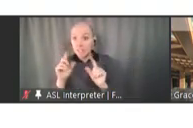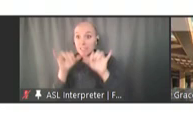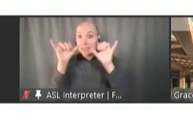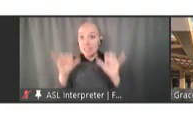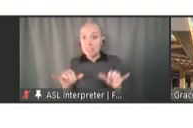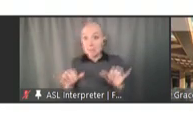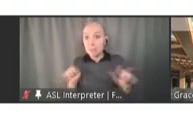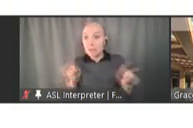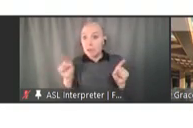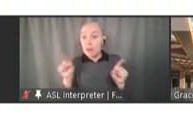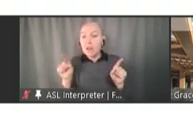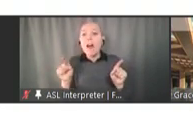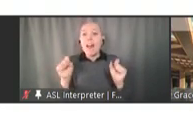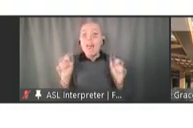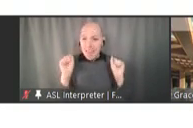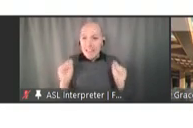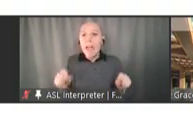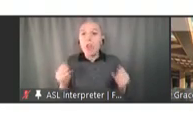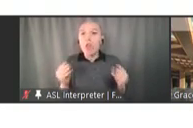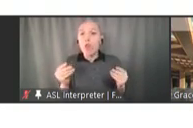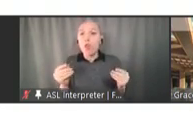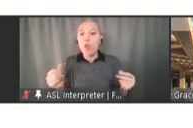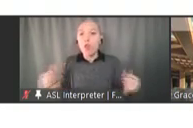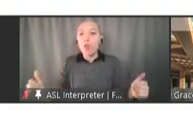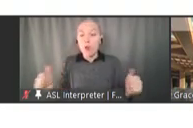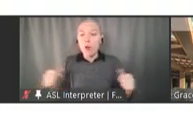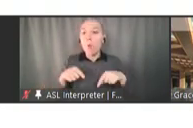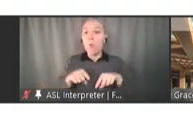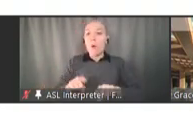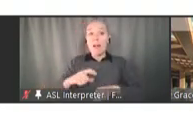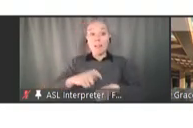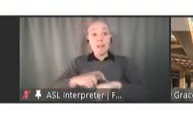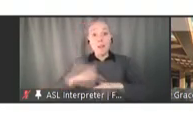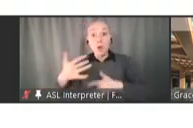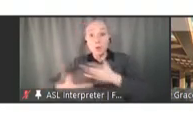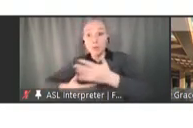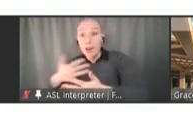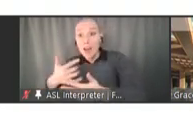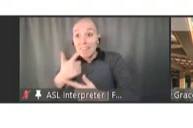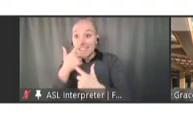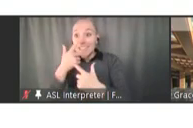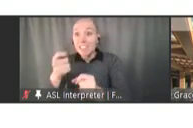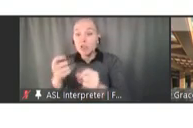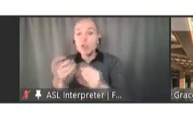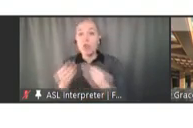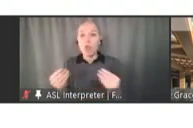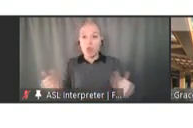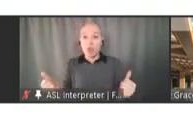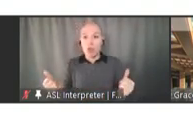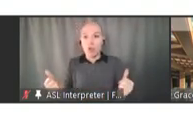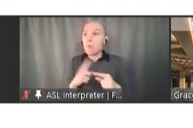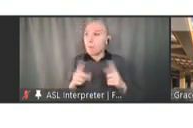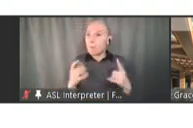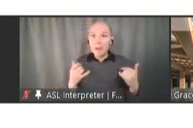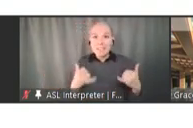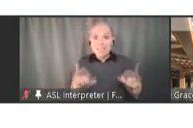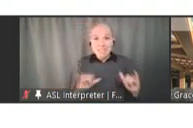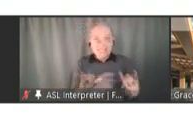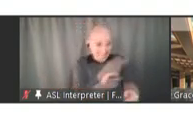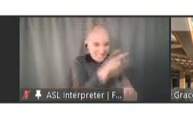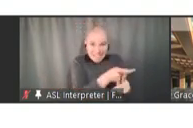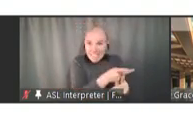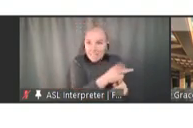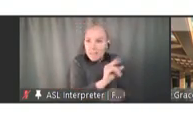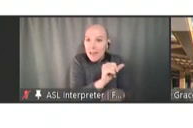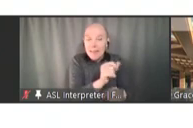But ensuring that the data and the capabilities are there to be able to respond in real time are so critical for